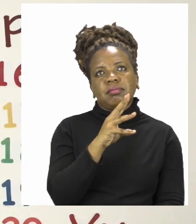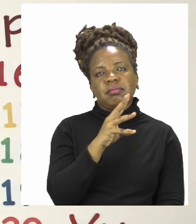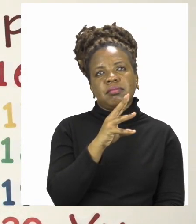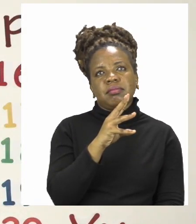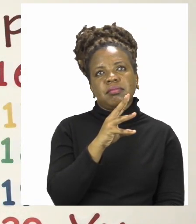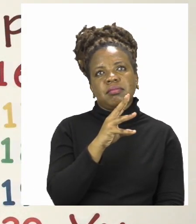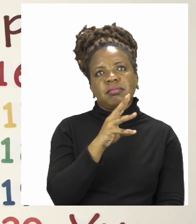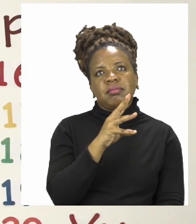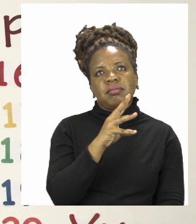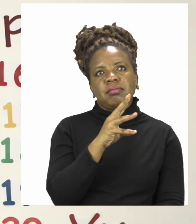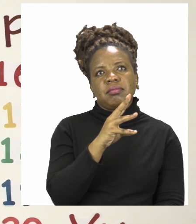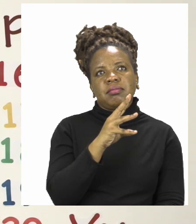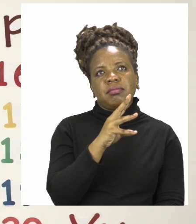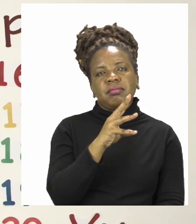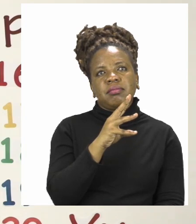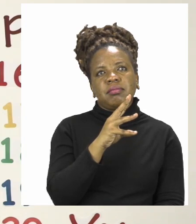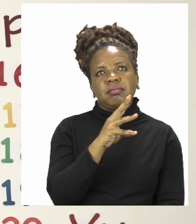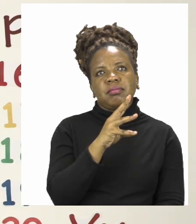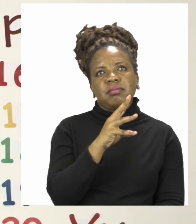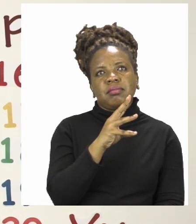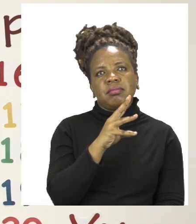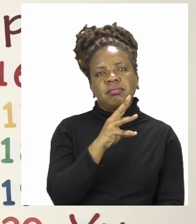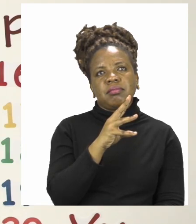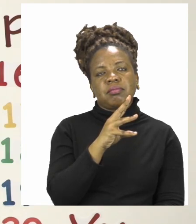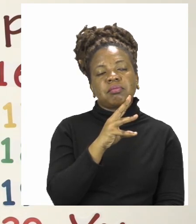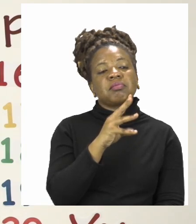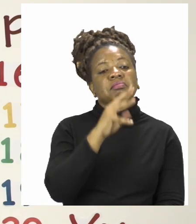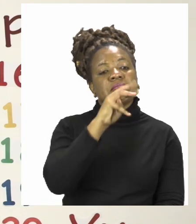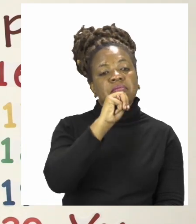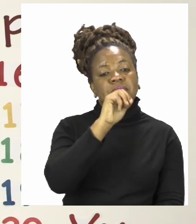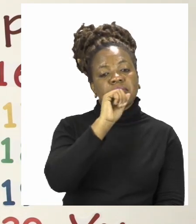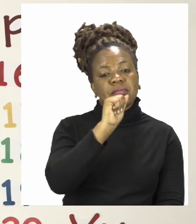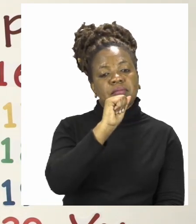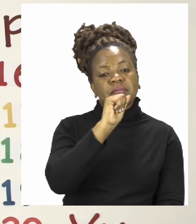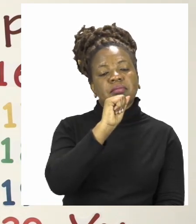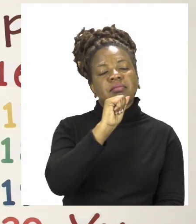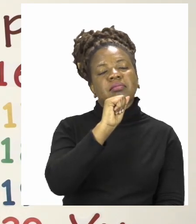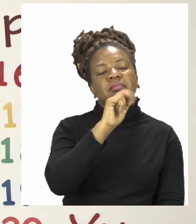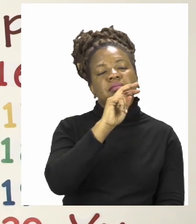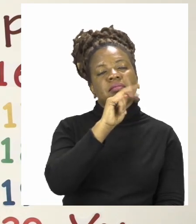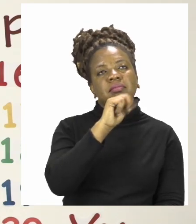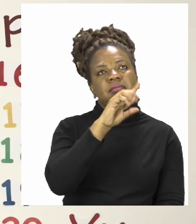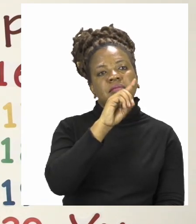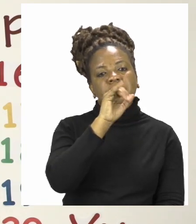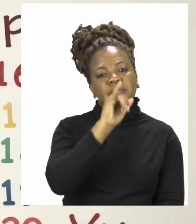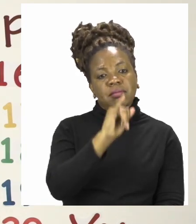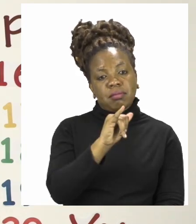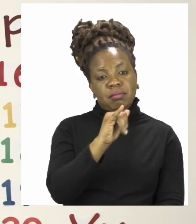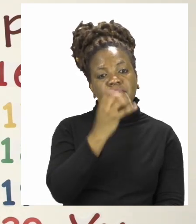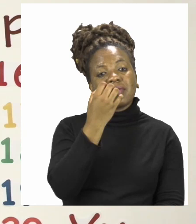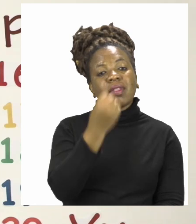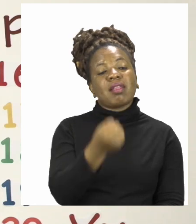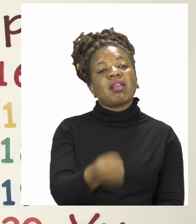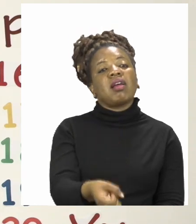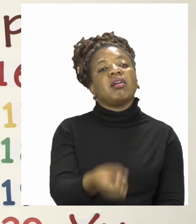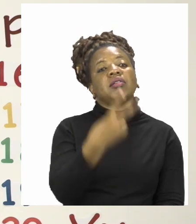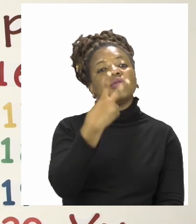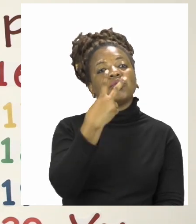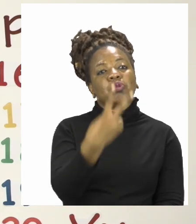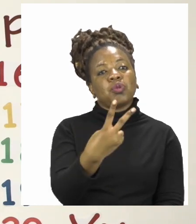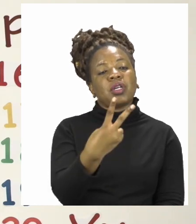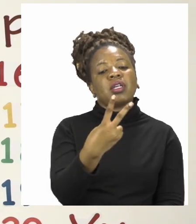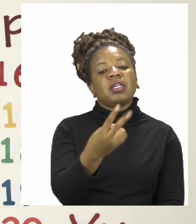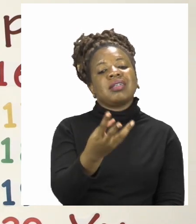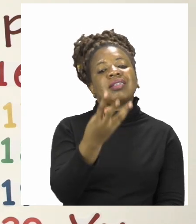This is the number of balloons that Mandy has, and we said we're going to subtract. So we're going to say